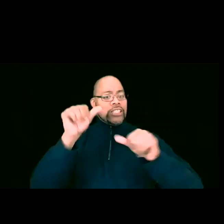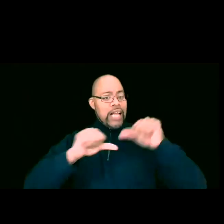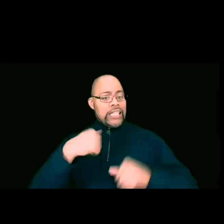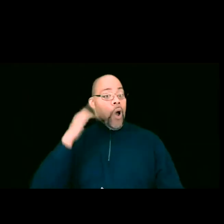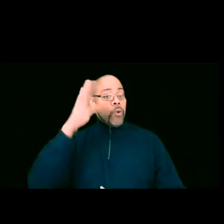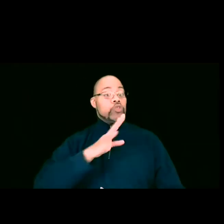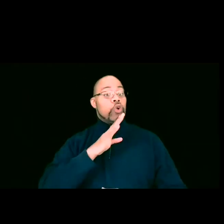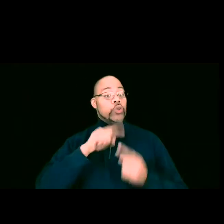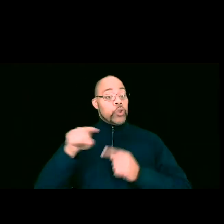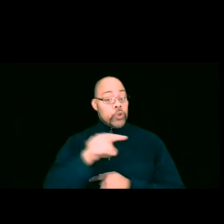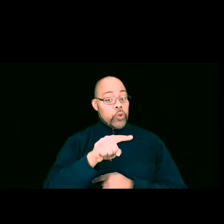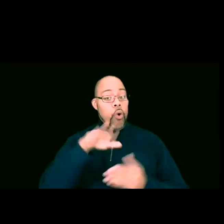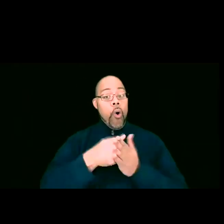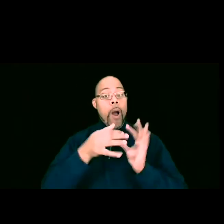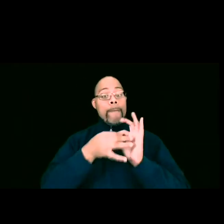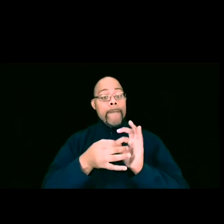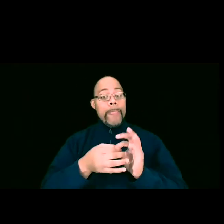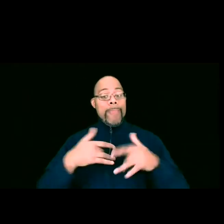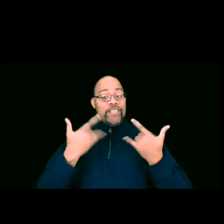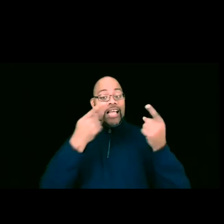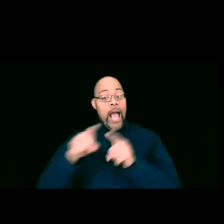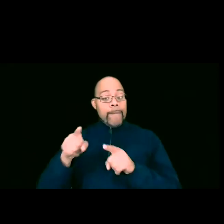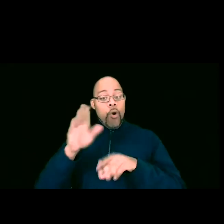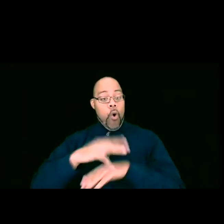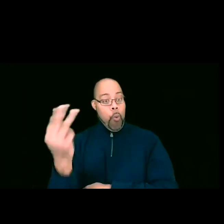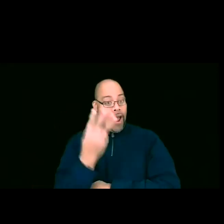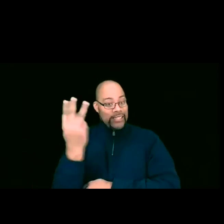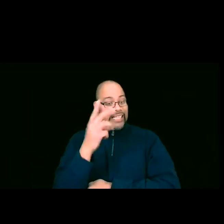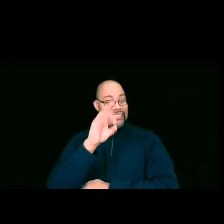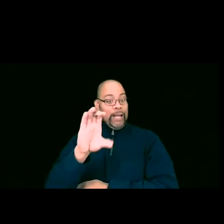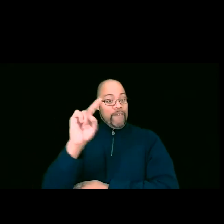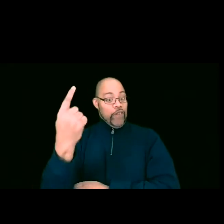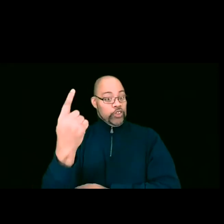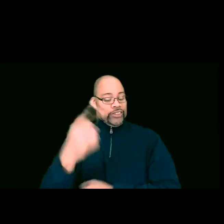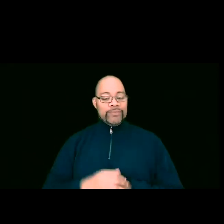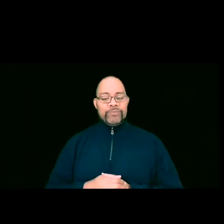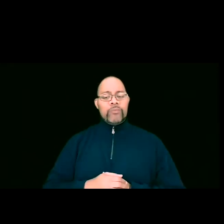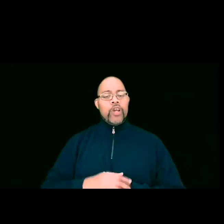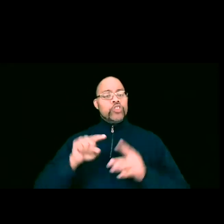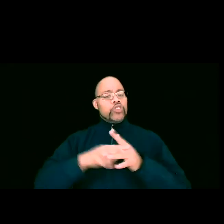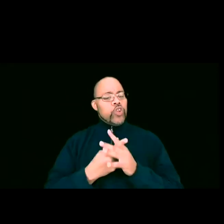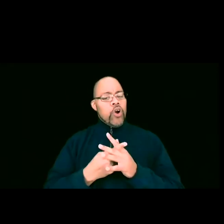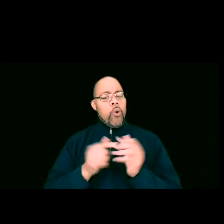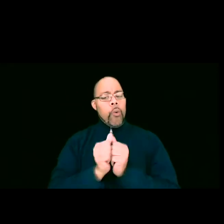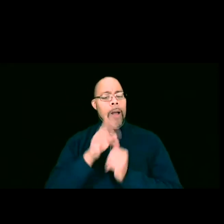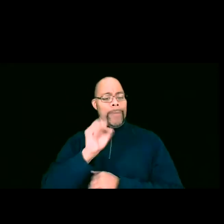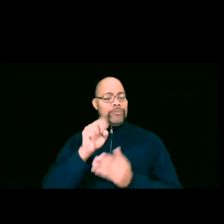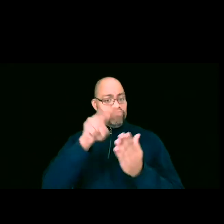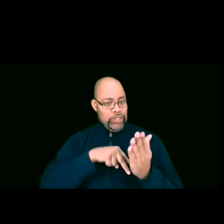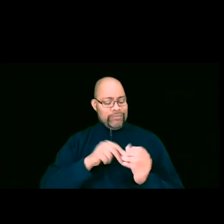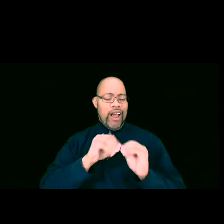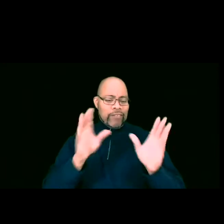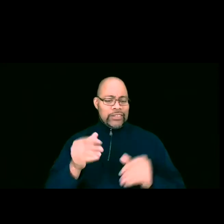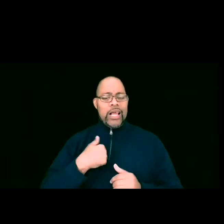to be talking to you all about the events happening on Wednesday, December 1st. We're going to start off with our BIMS Reads, of course,